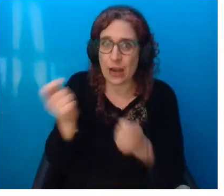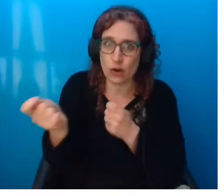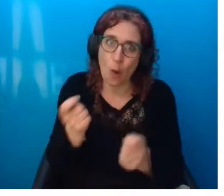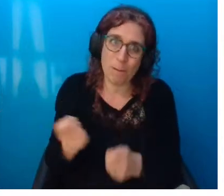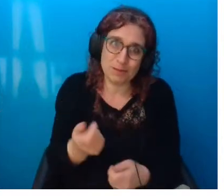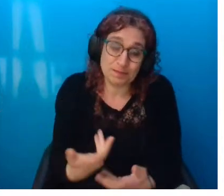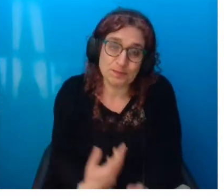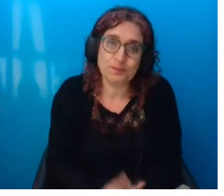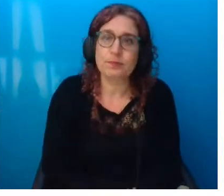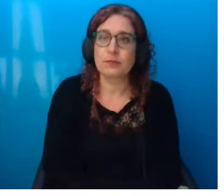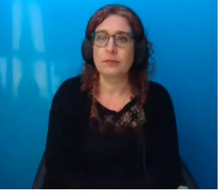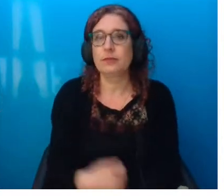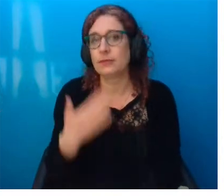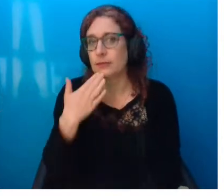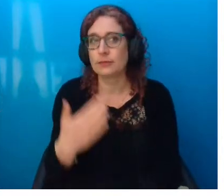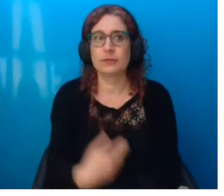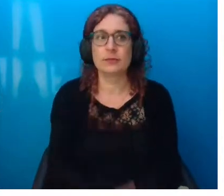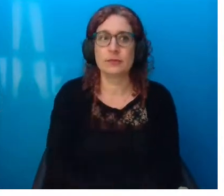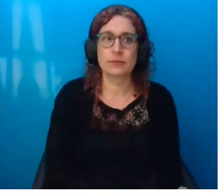Thank you.